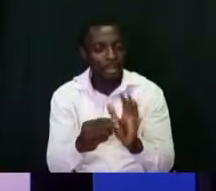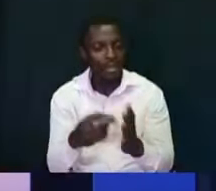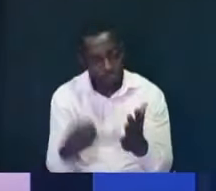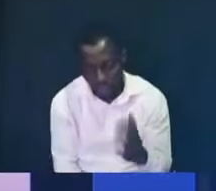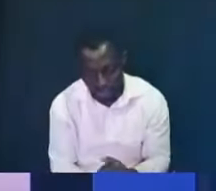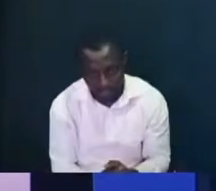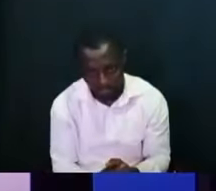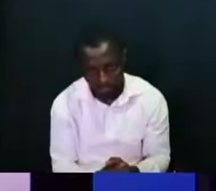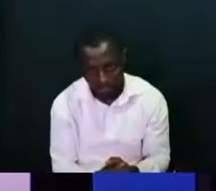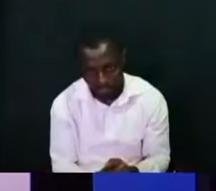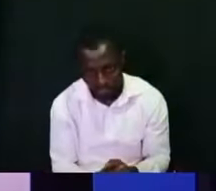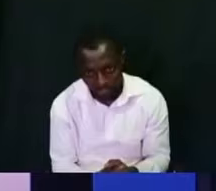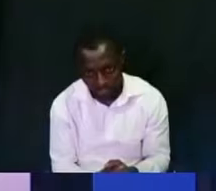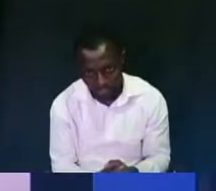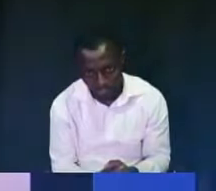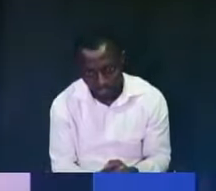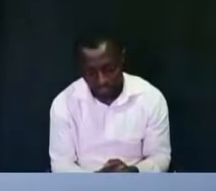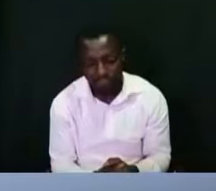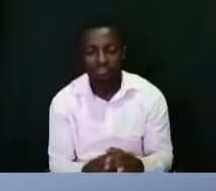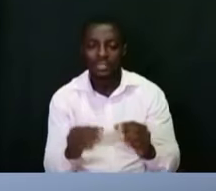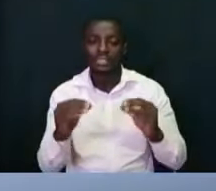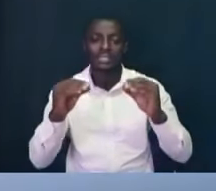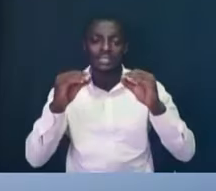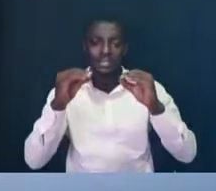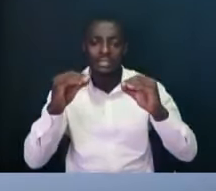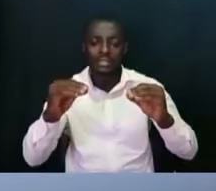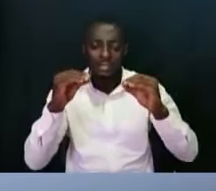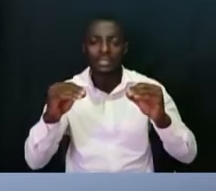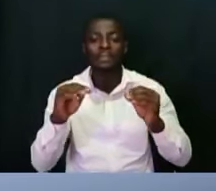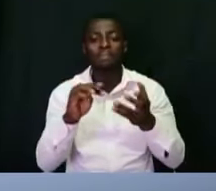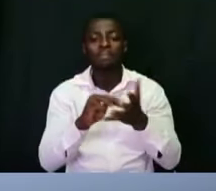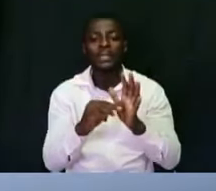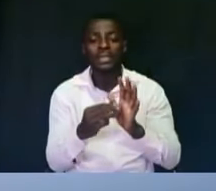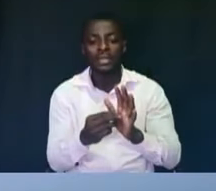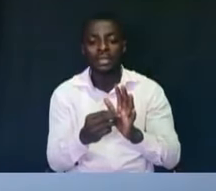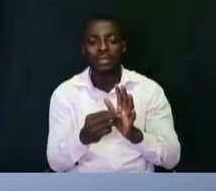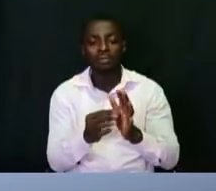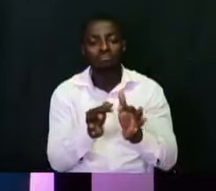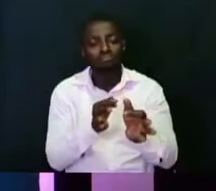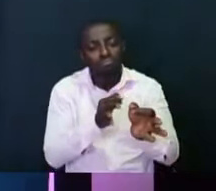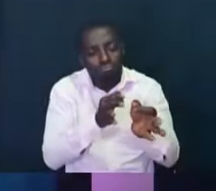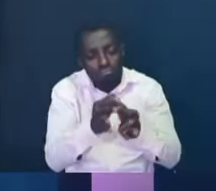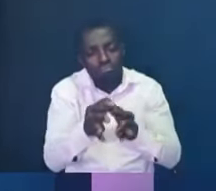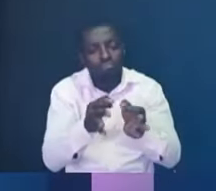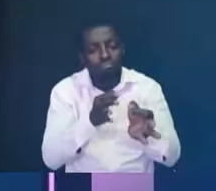Teaching, we have said in passing, that is the appeal to the senses.